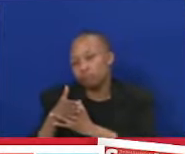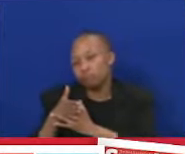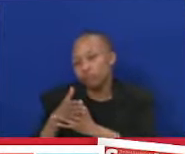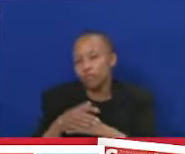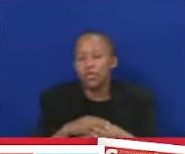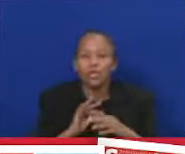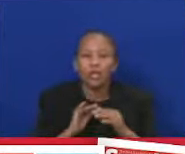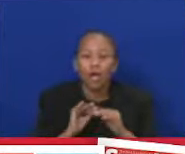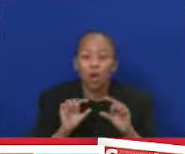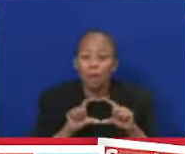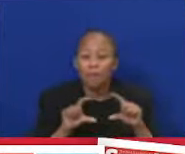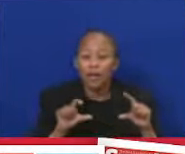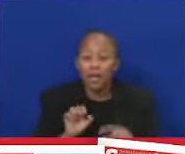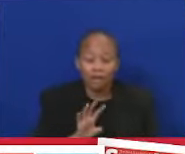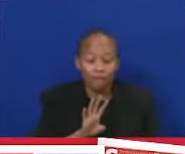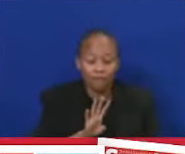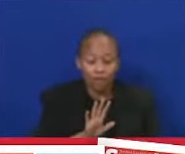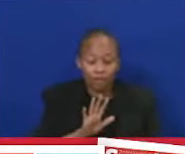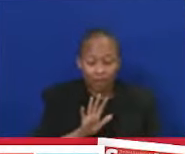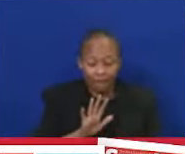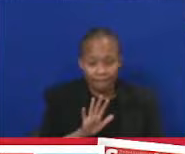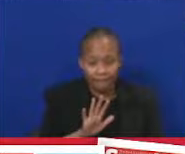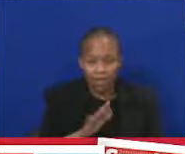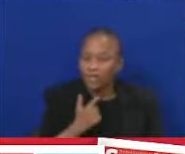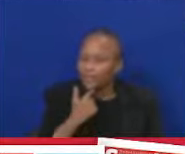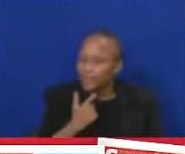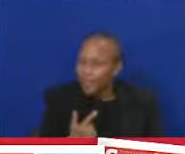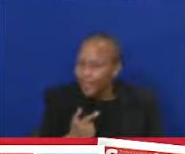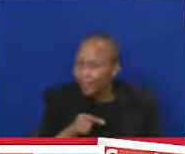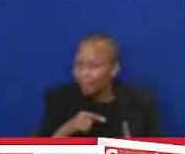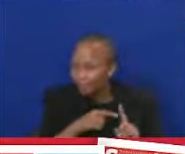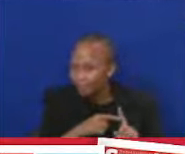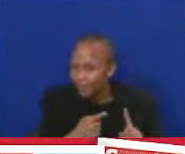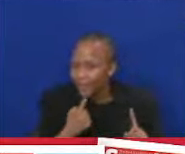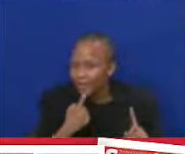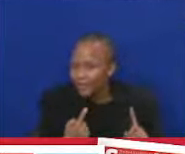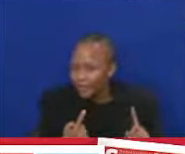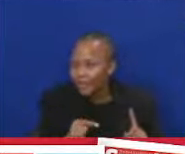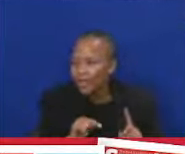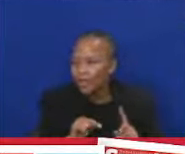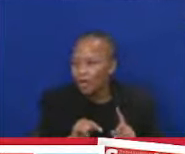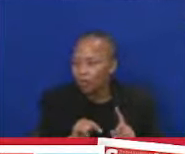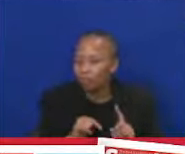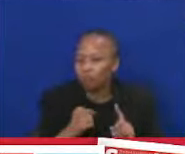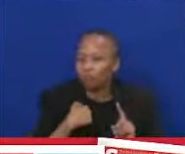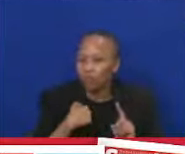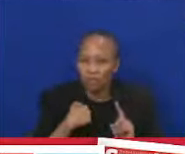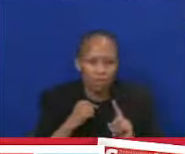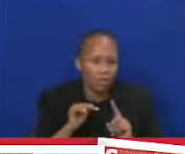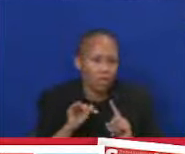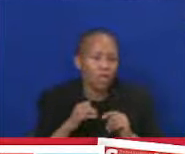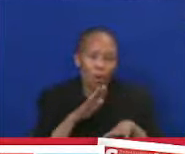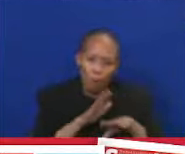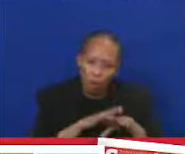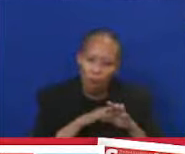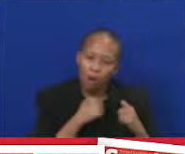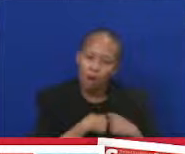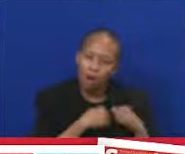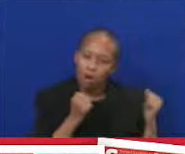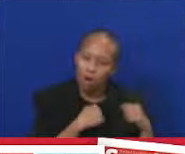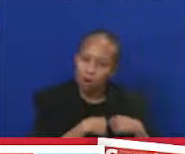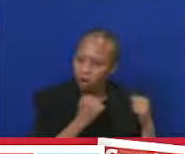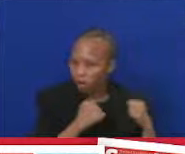that Mr. Matlala proceeded to make several startling disclosures. These are reflected below,